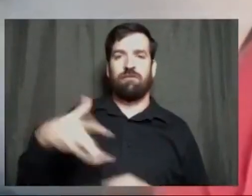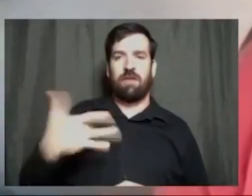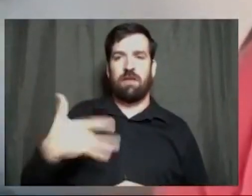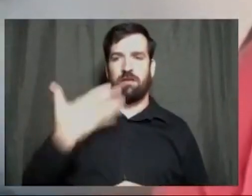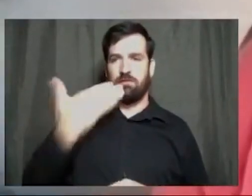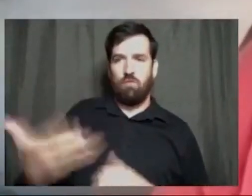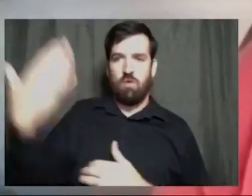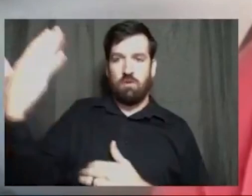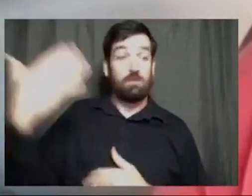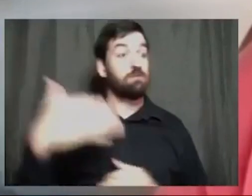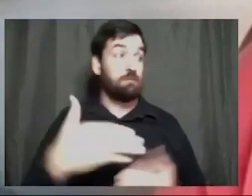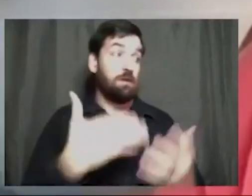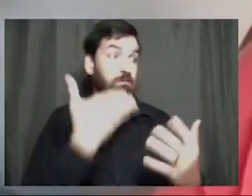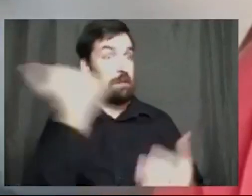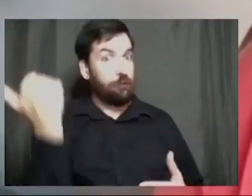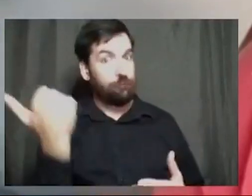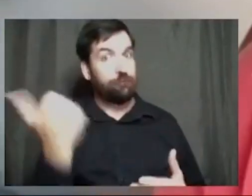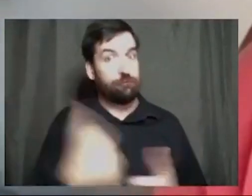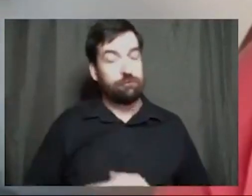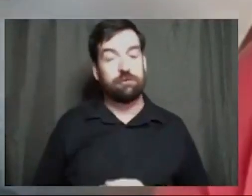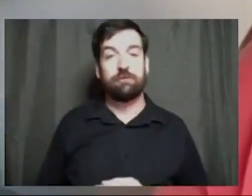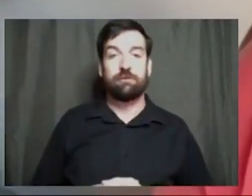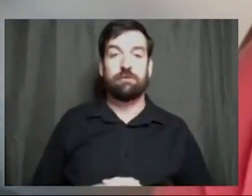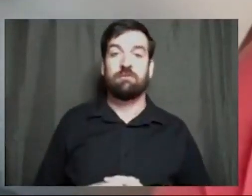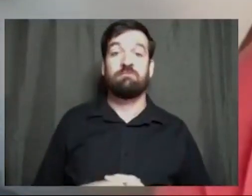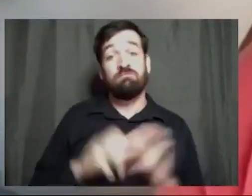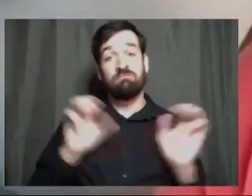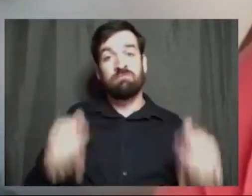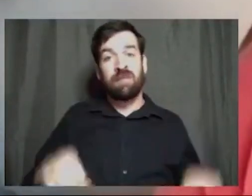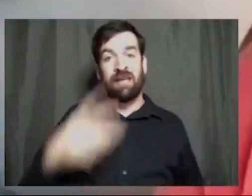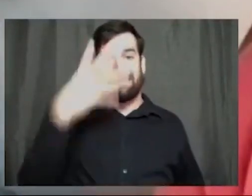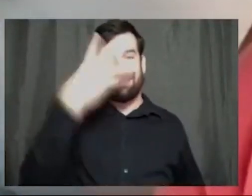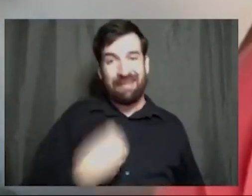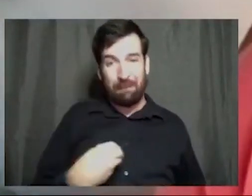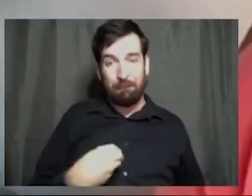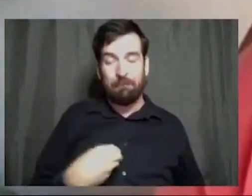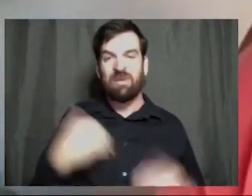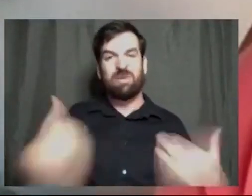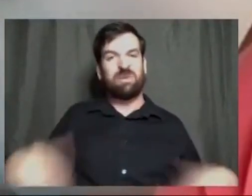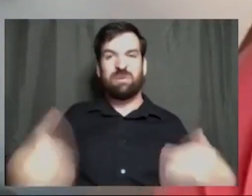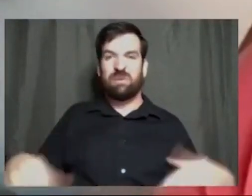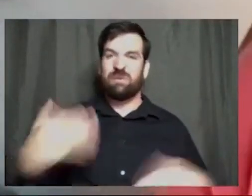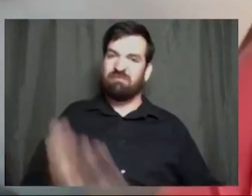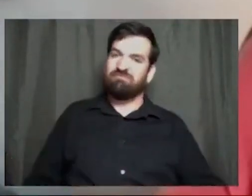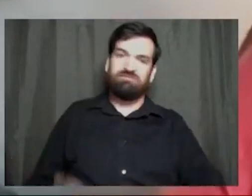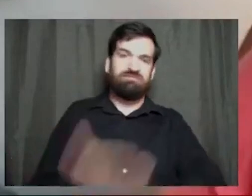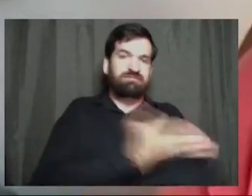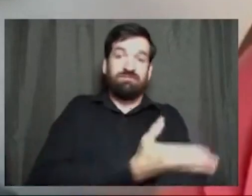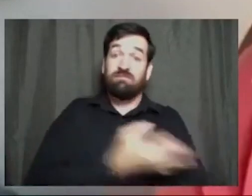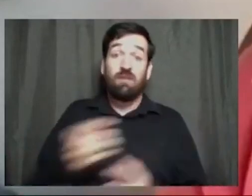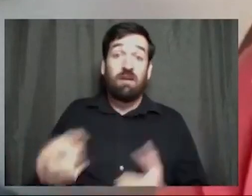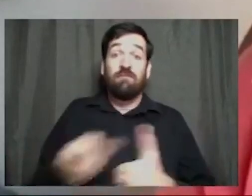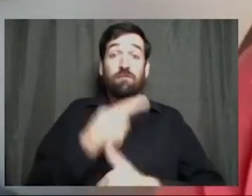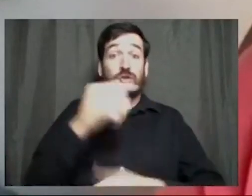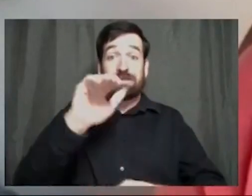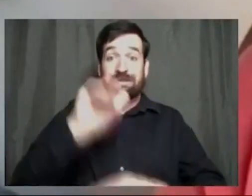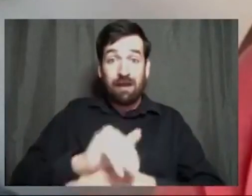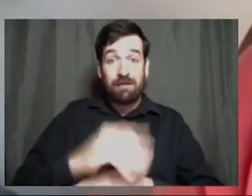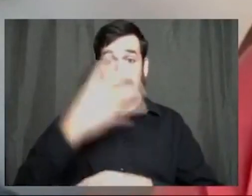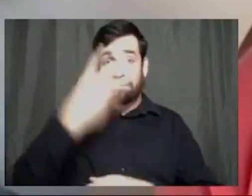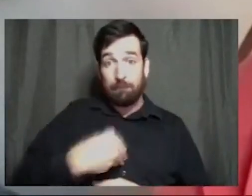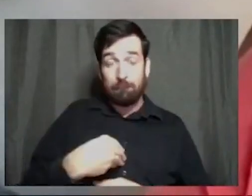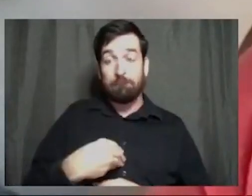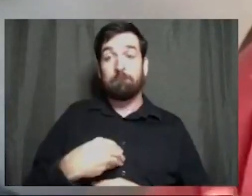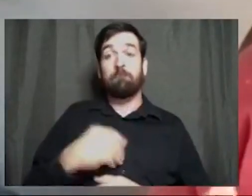Doing a lot better. Being able to get sleep at night has been a game changer. The first night she was able to sleep through the night, she woke